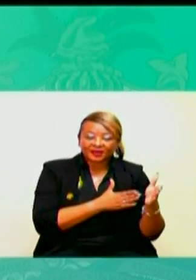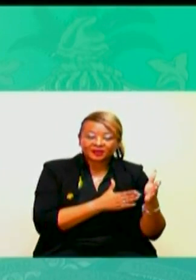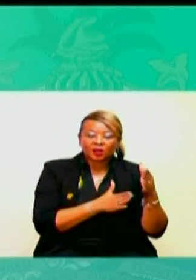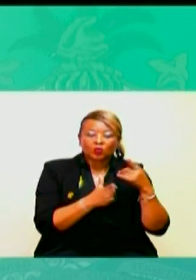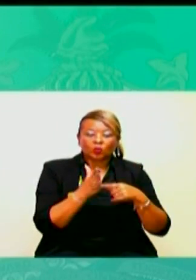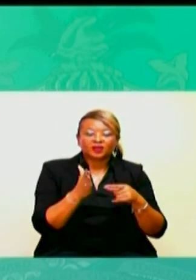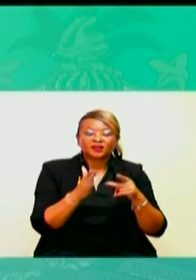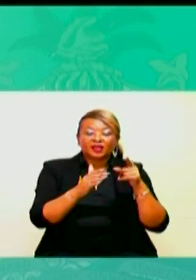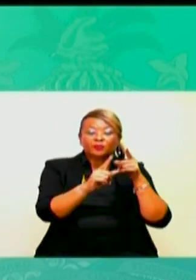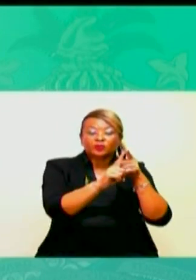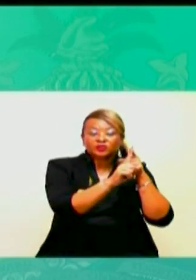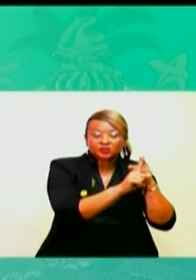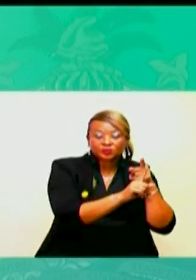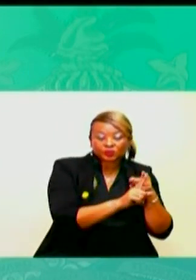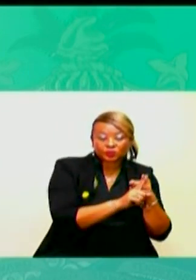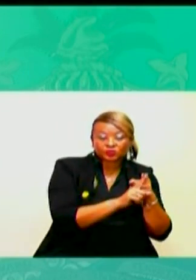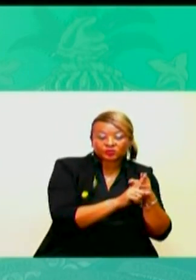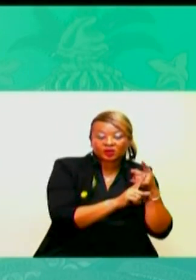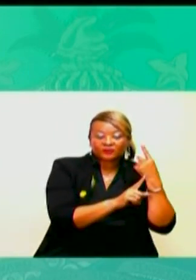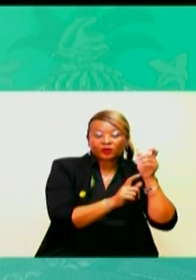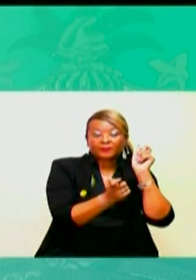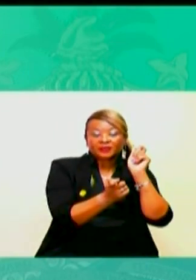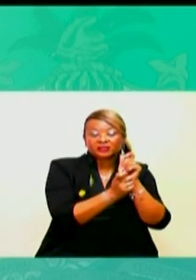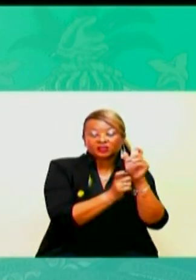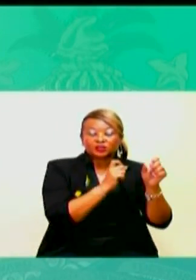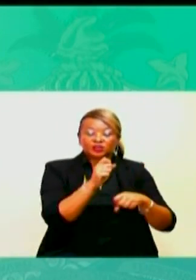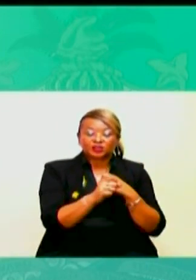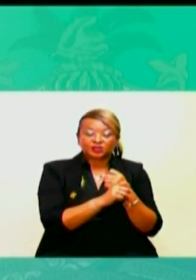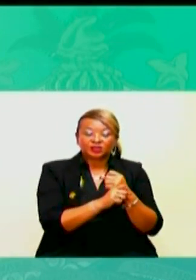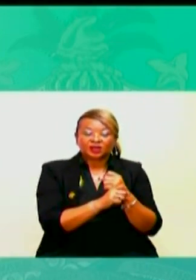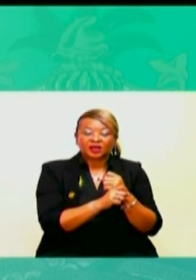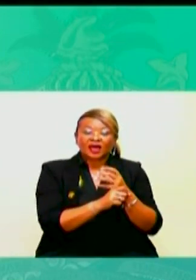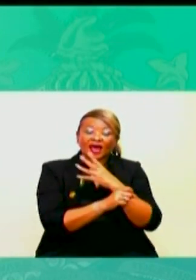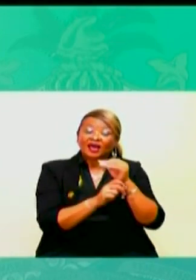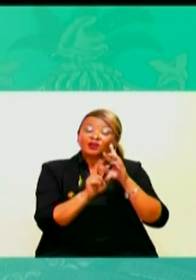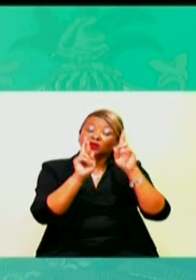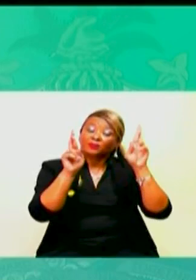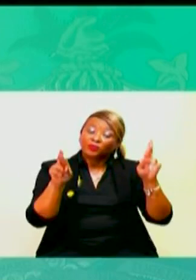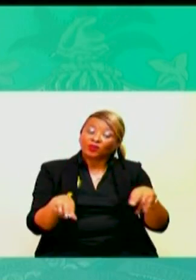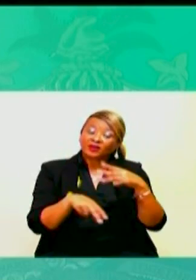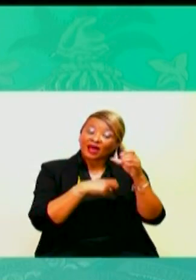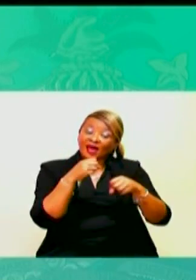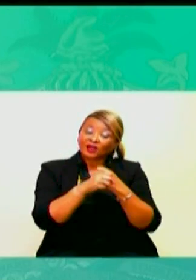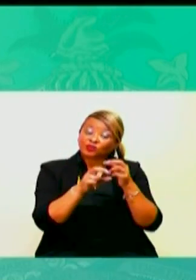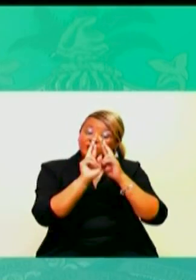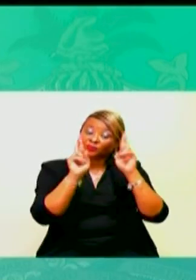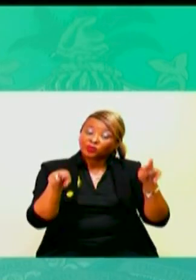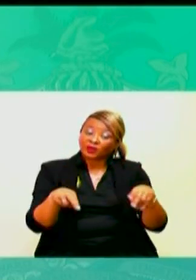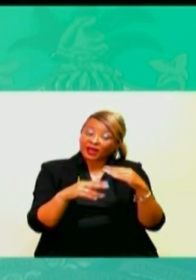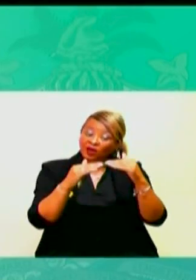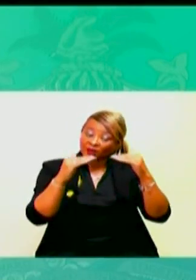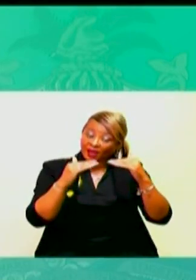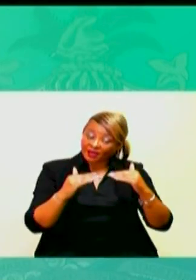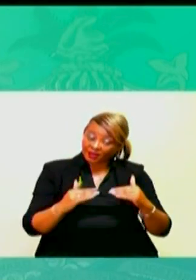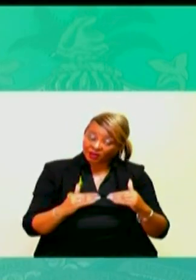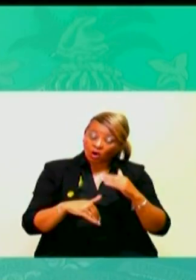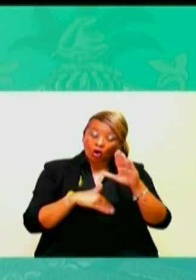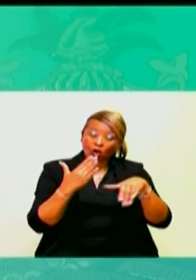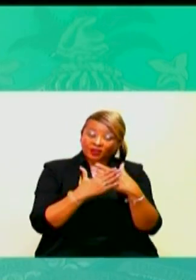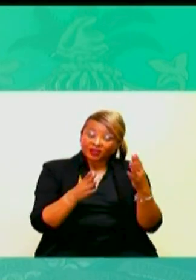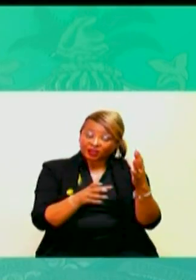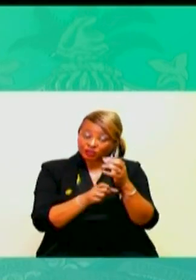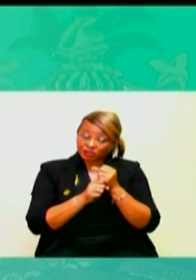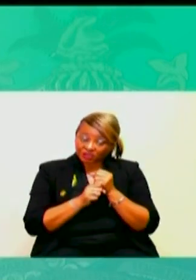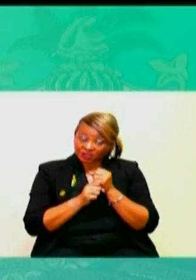their projections, their goals and objectives for a particular year, and they ought to produce a report, an annual report, outlining what they have achieved, where